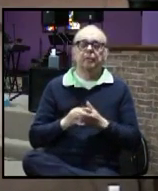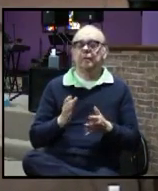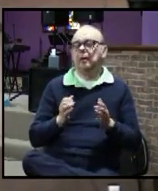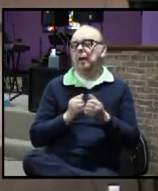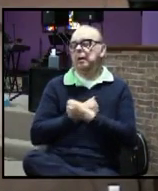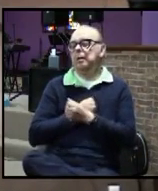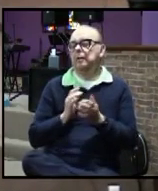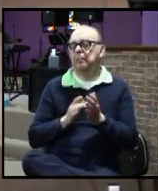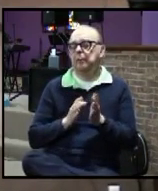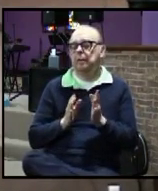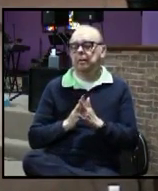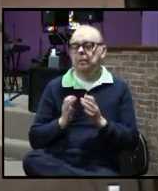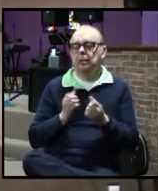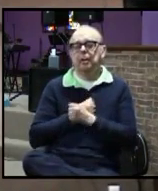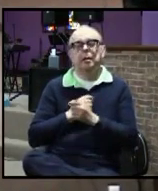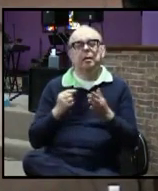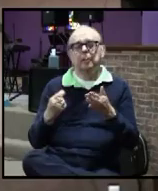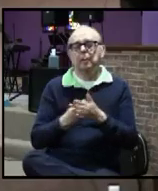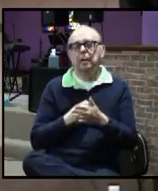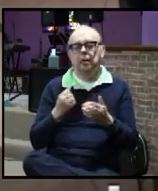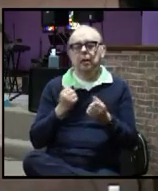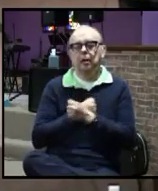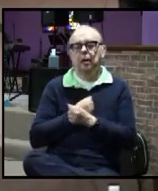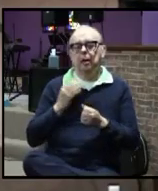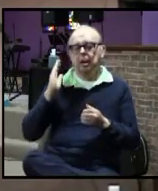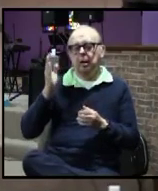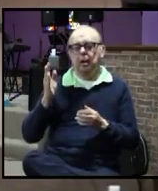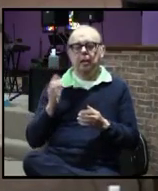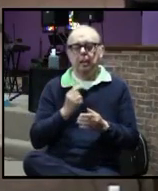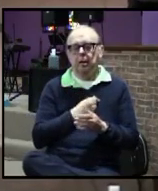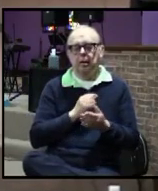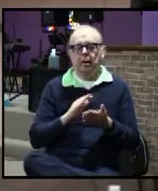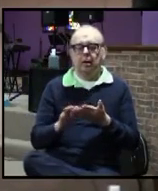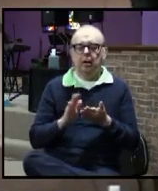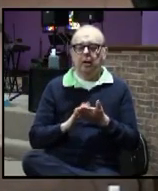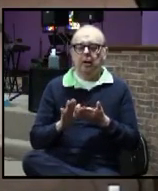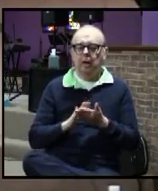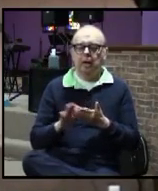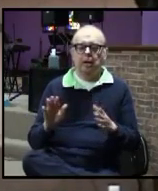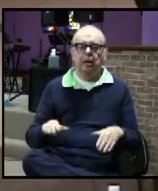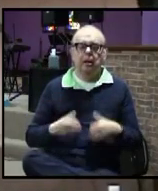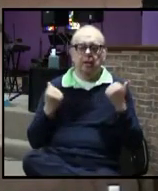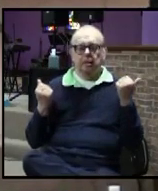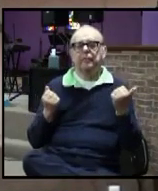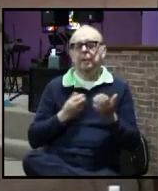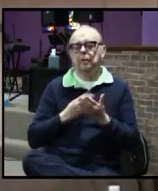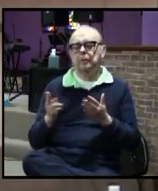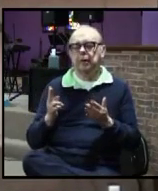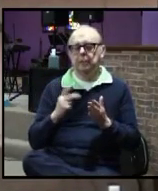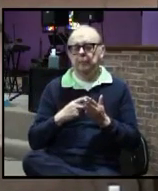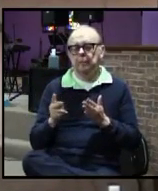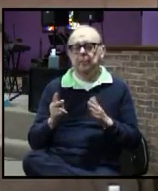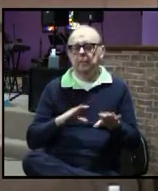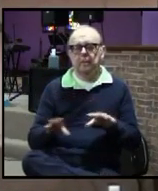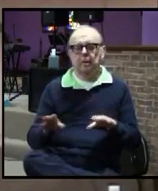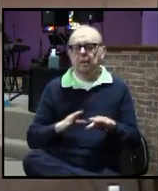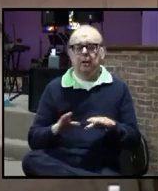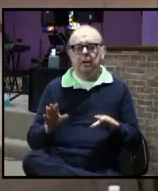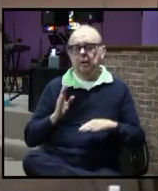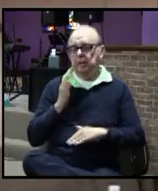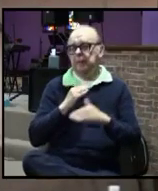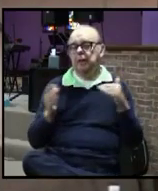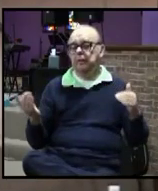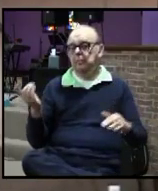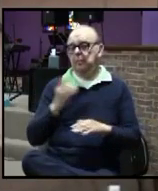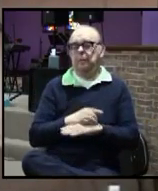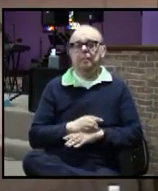I love Jesus. I love the gospel. I love the message of grace and forgiveness, but that whole living holy and being pure and doing that whole thing and making it to